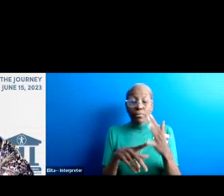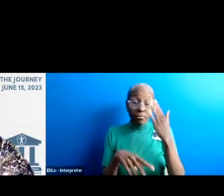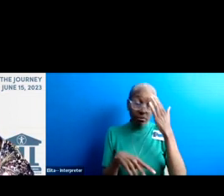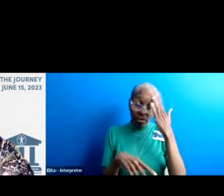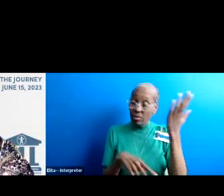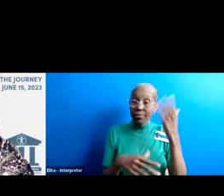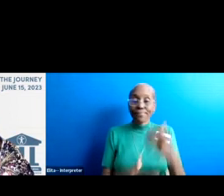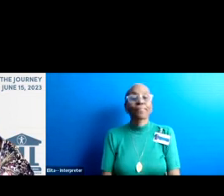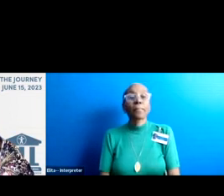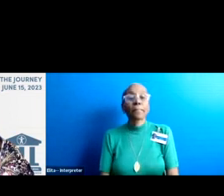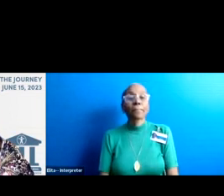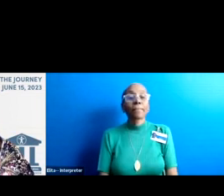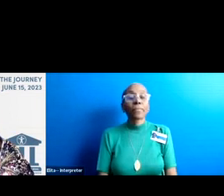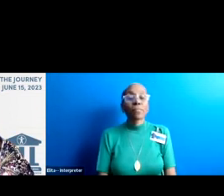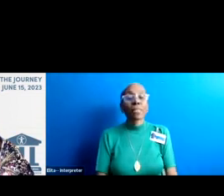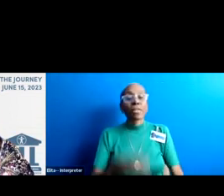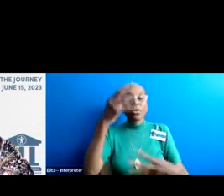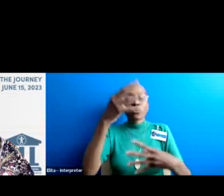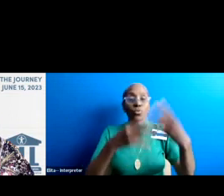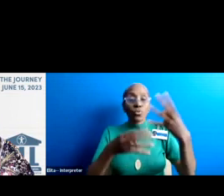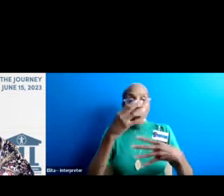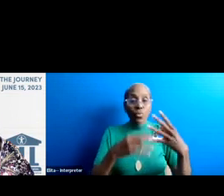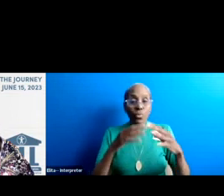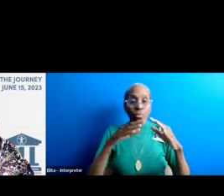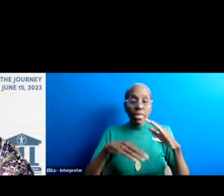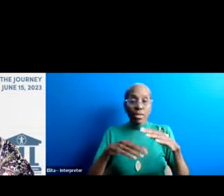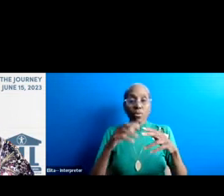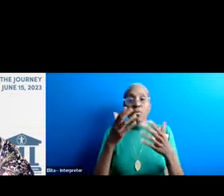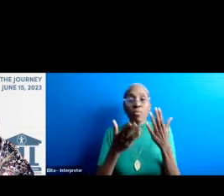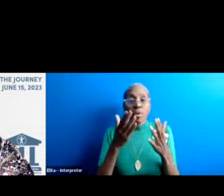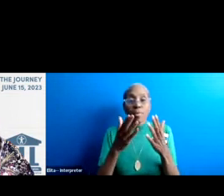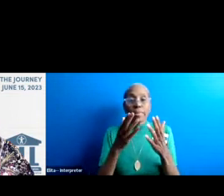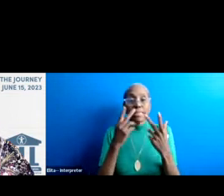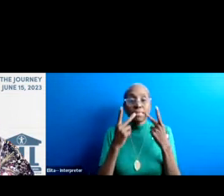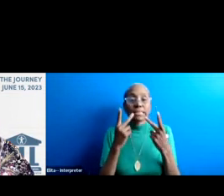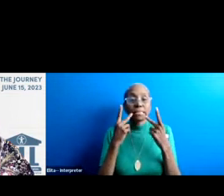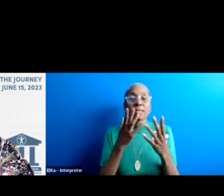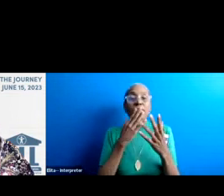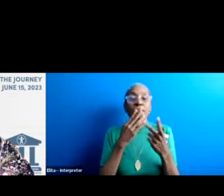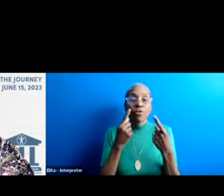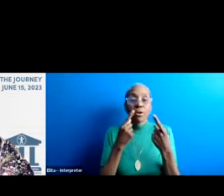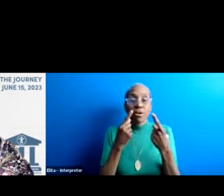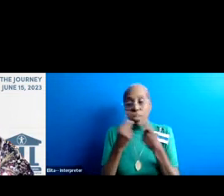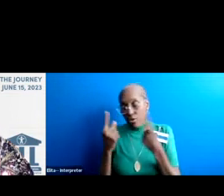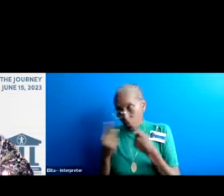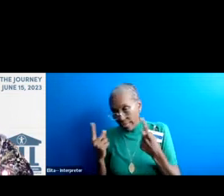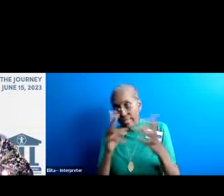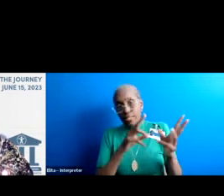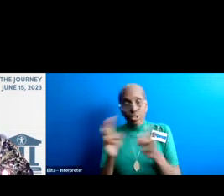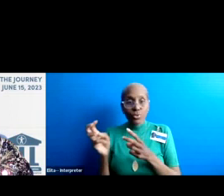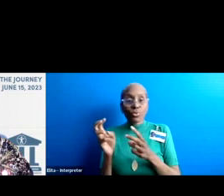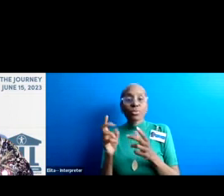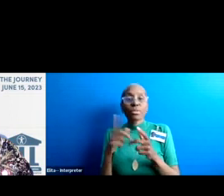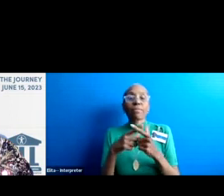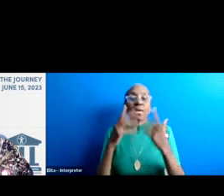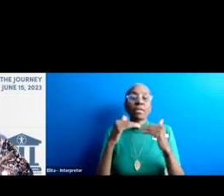know. Let's scroll down a little bit. Okay, we're probably running into some color contrast issues there. I don't know. We'll see. Now we've